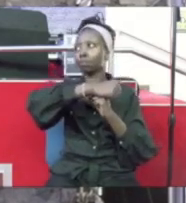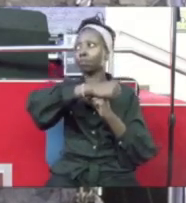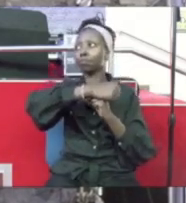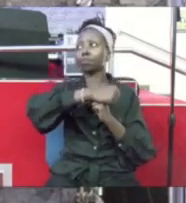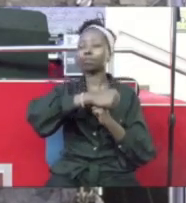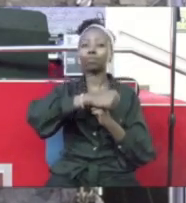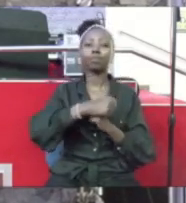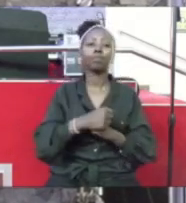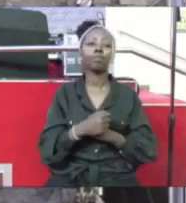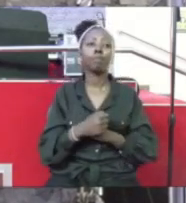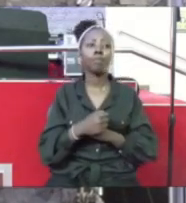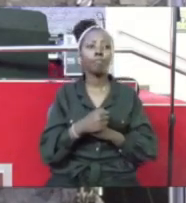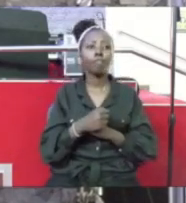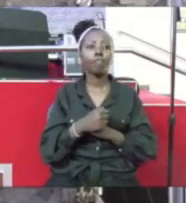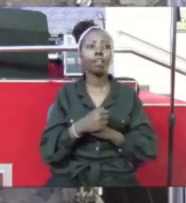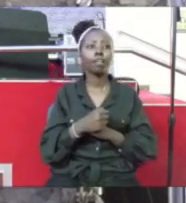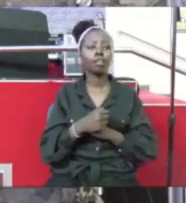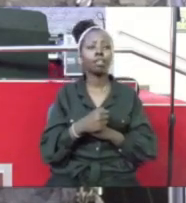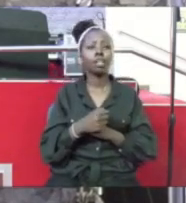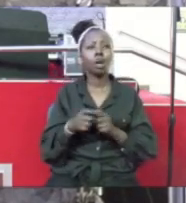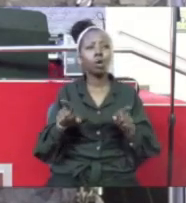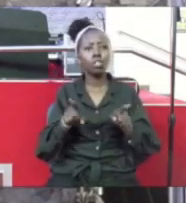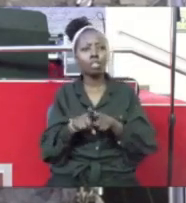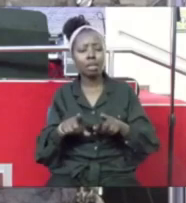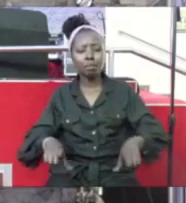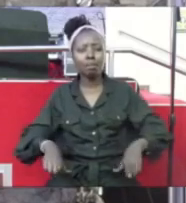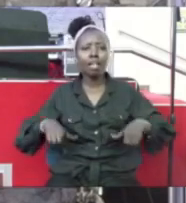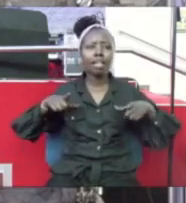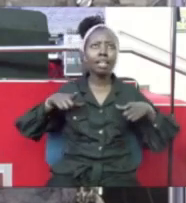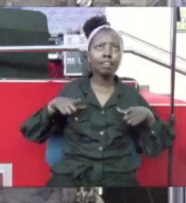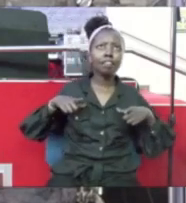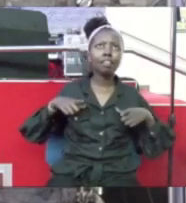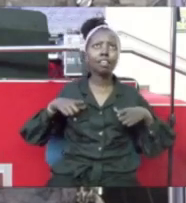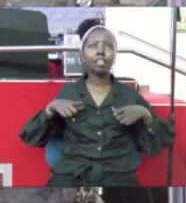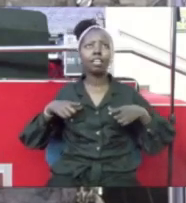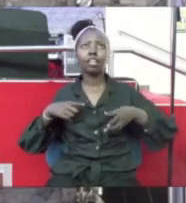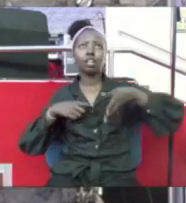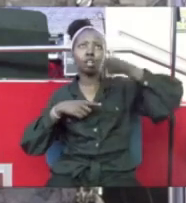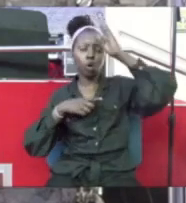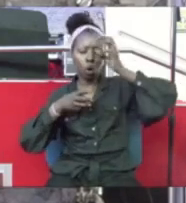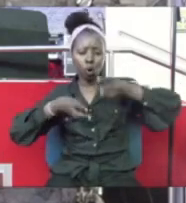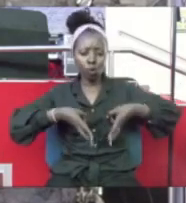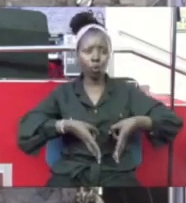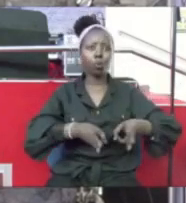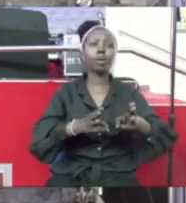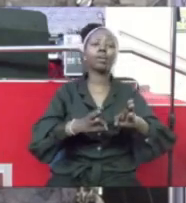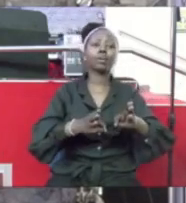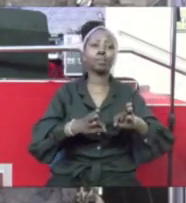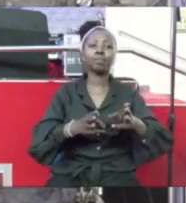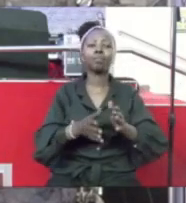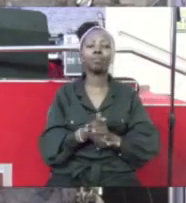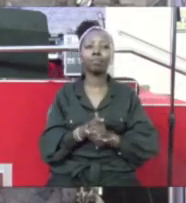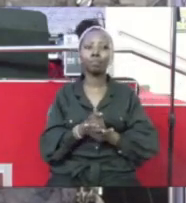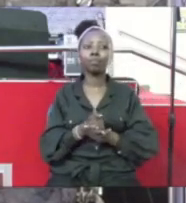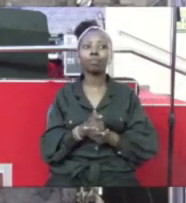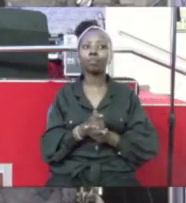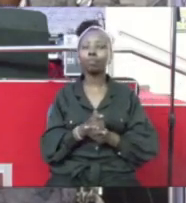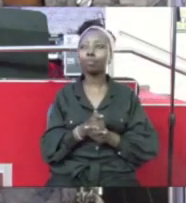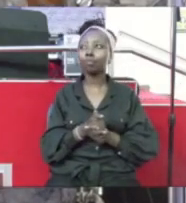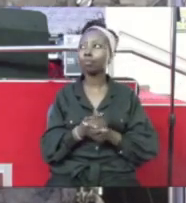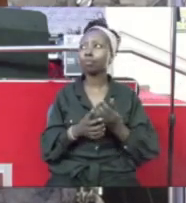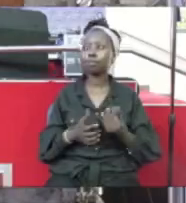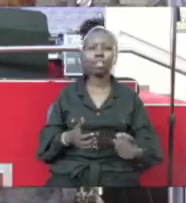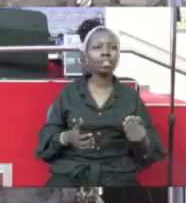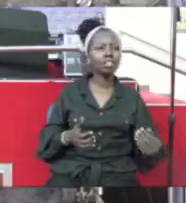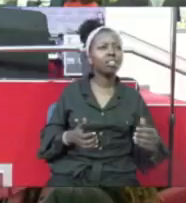mzuri wa kiroho. Or living a godly or spiritual heritage. Ama kuishi kwa njia za kiungu ama za kiroho. Children are not